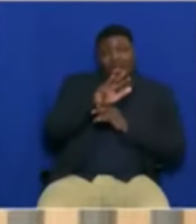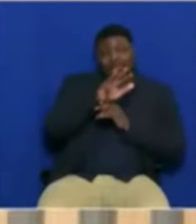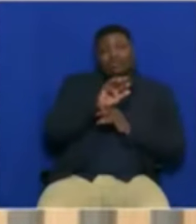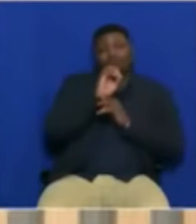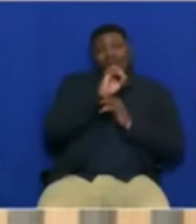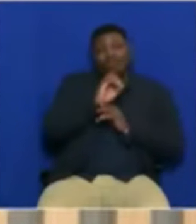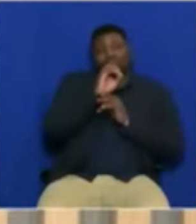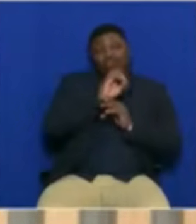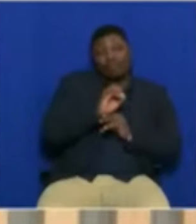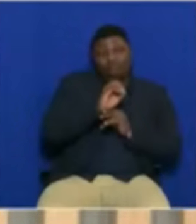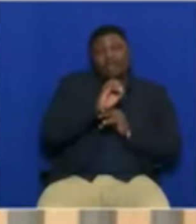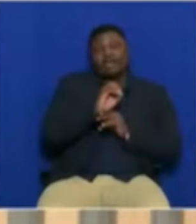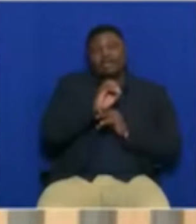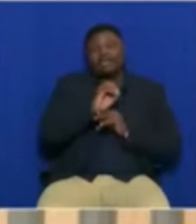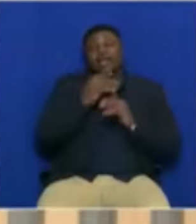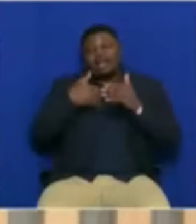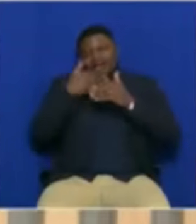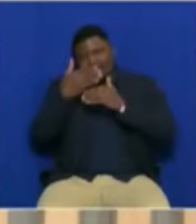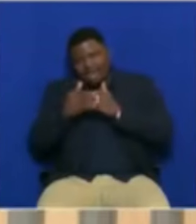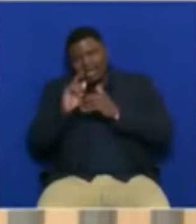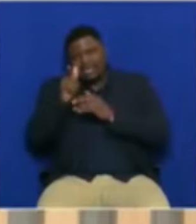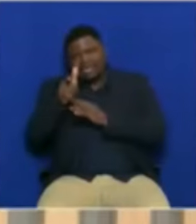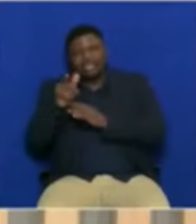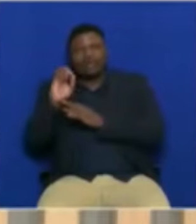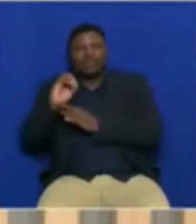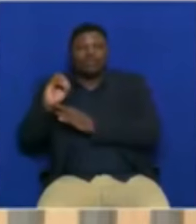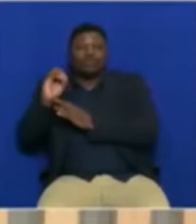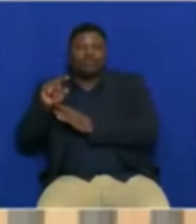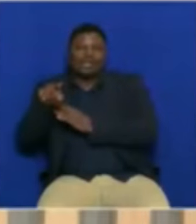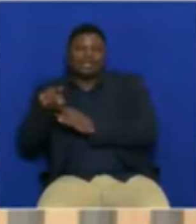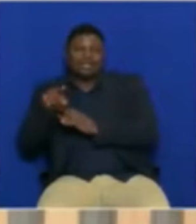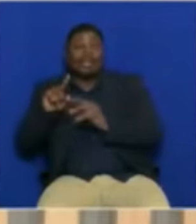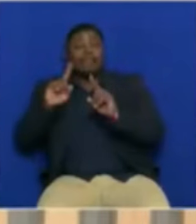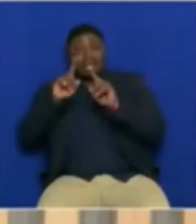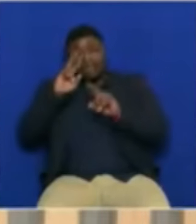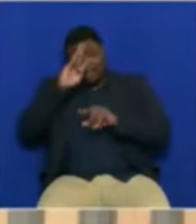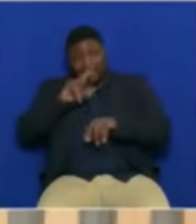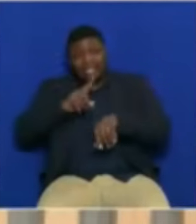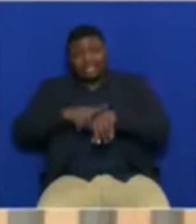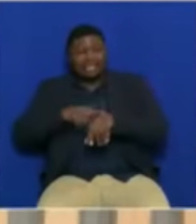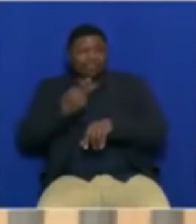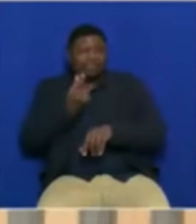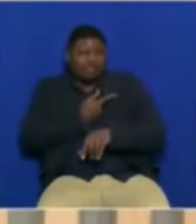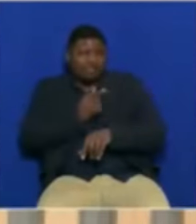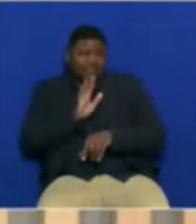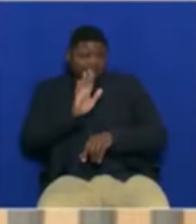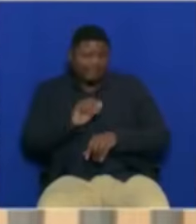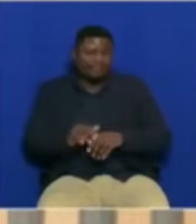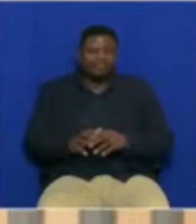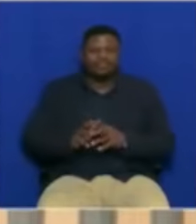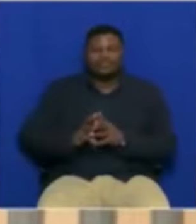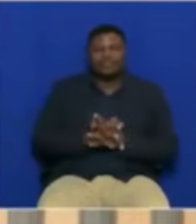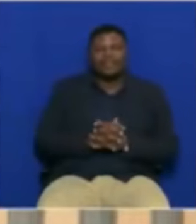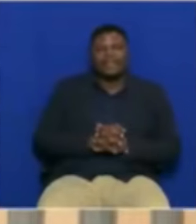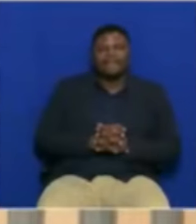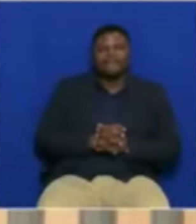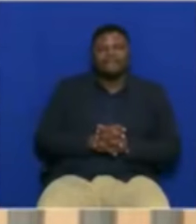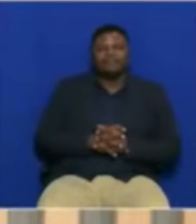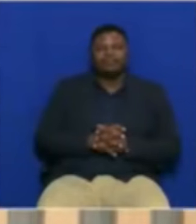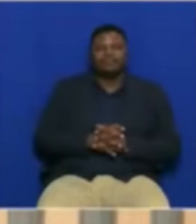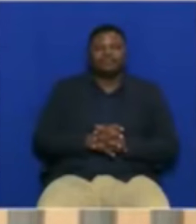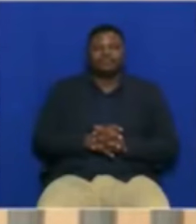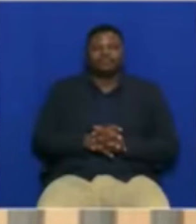save time because we've lost quite a bit. Okay, then the next date I have, we're still